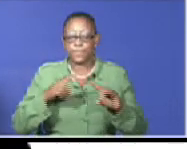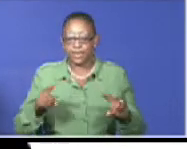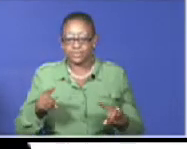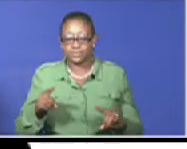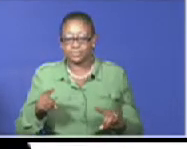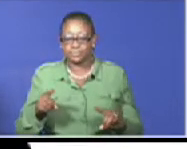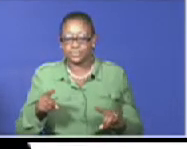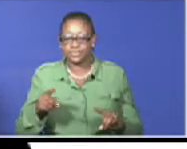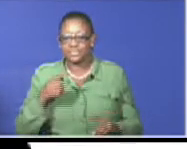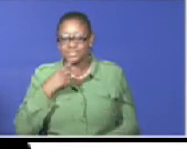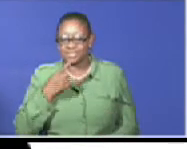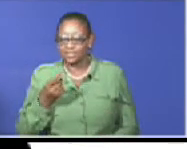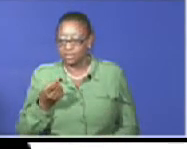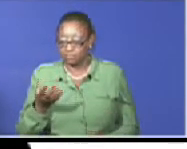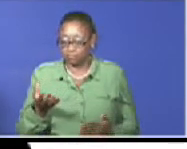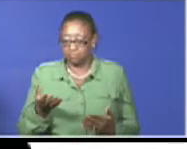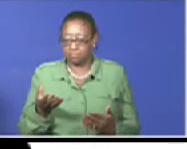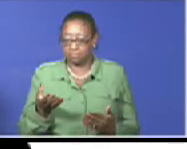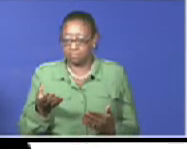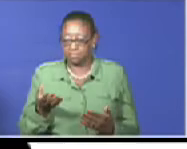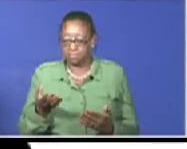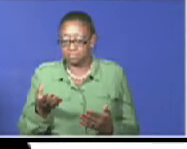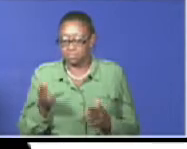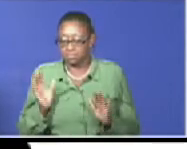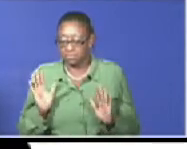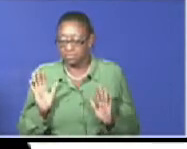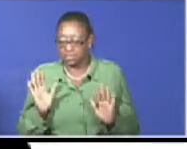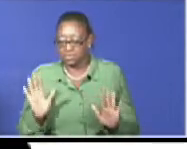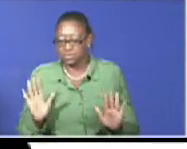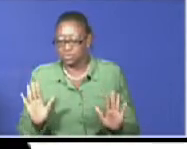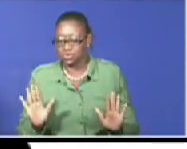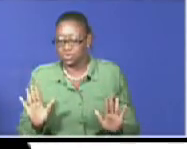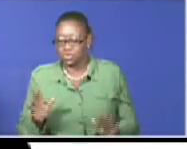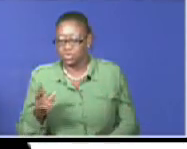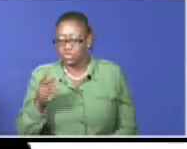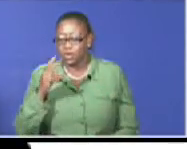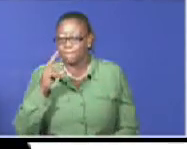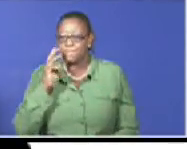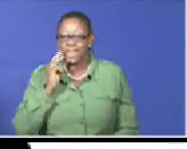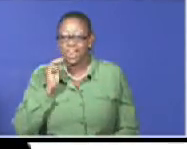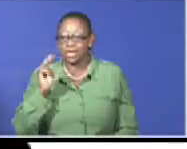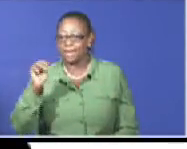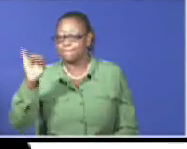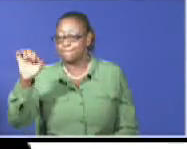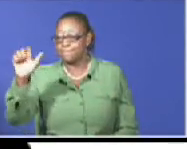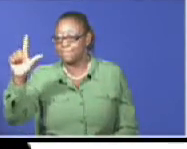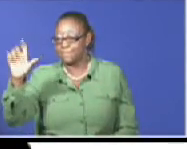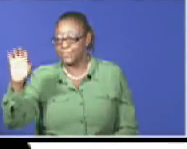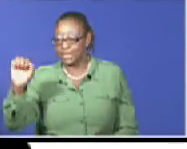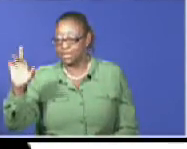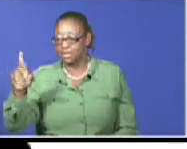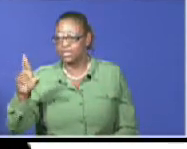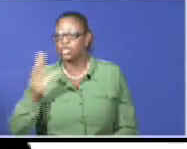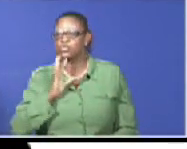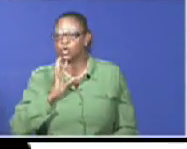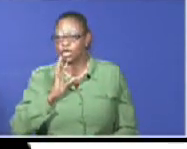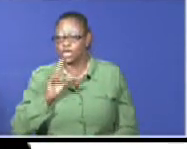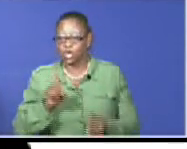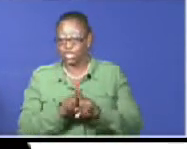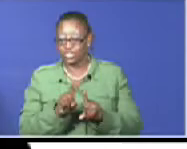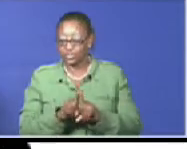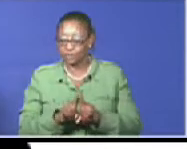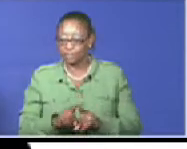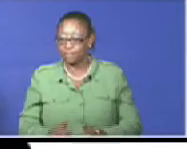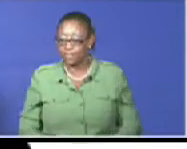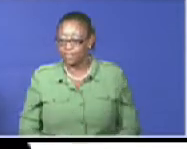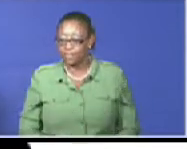Well, the question is... Are you following me? No. You see, Mr. Miller, you might be able to use